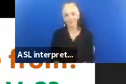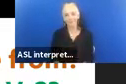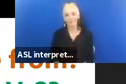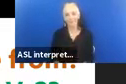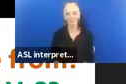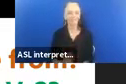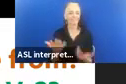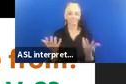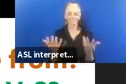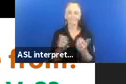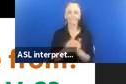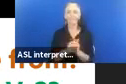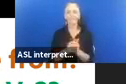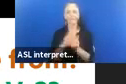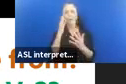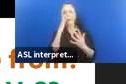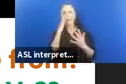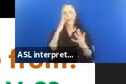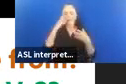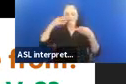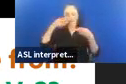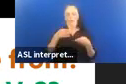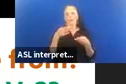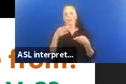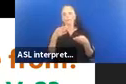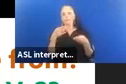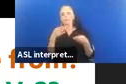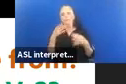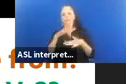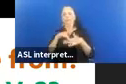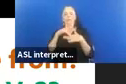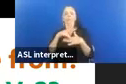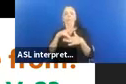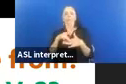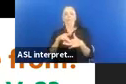idea of focusing on